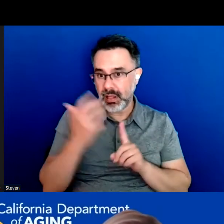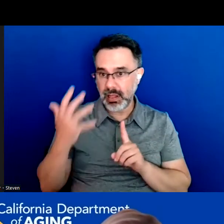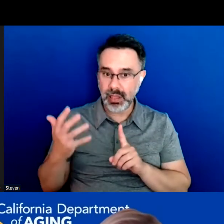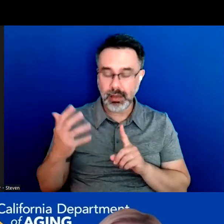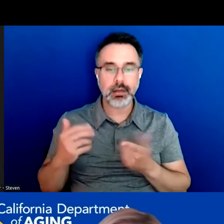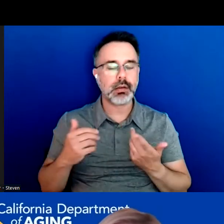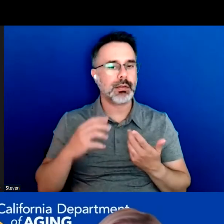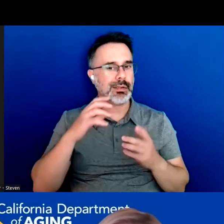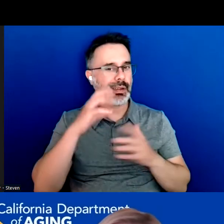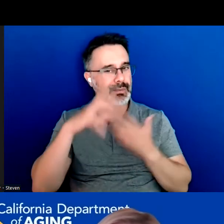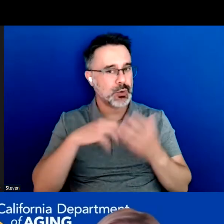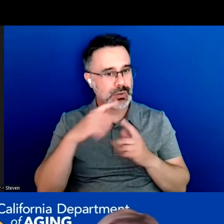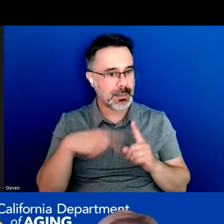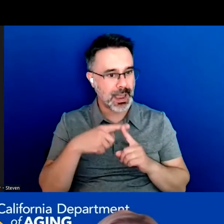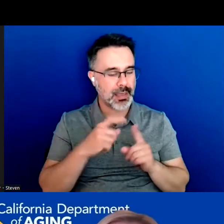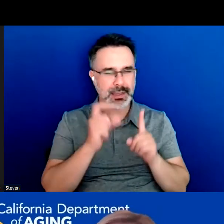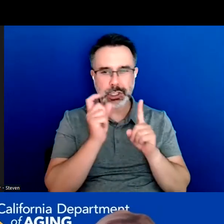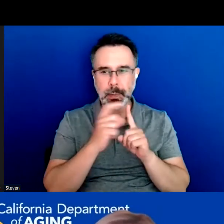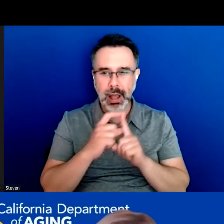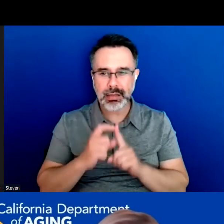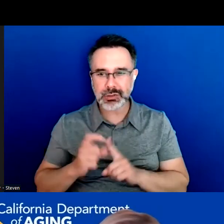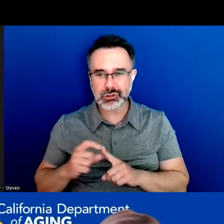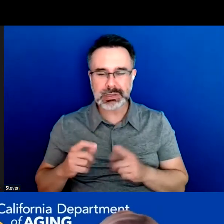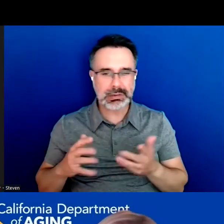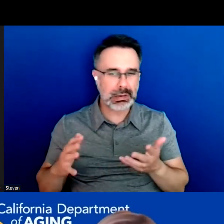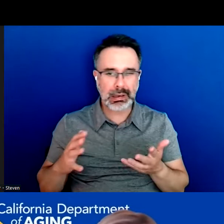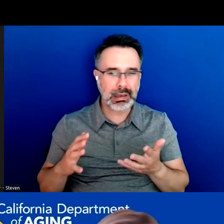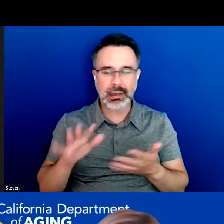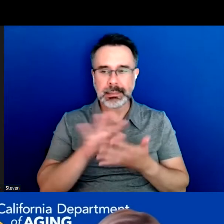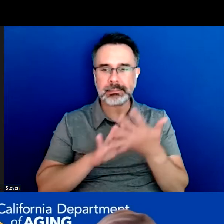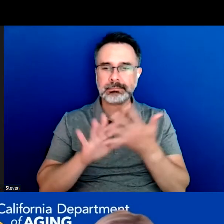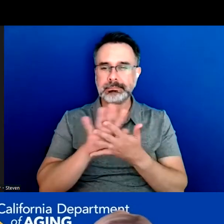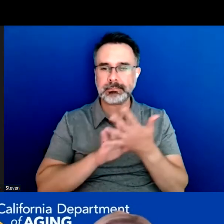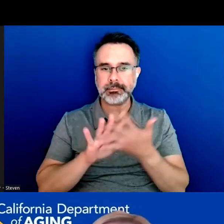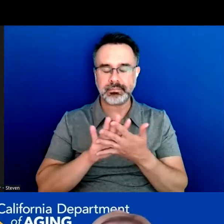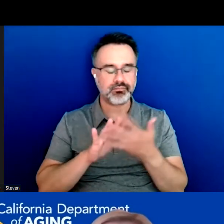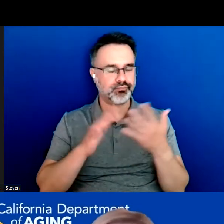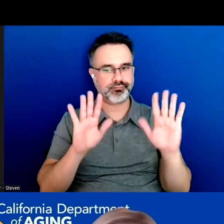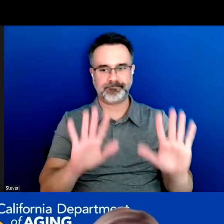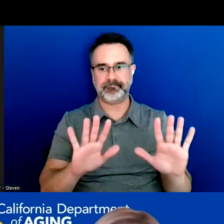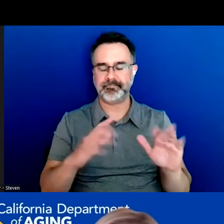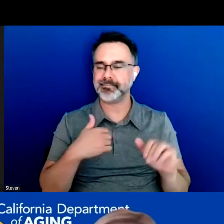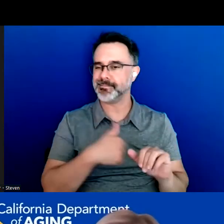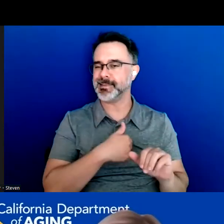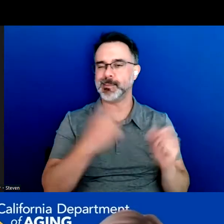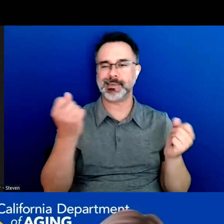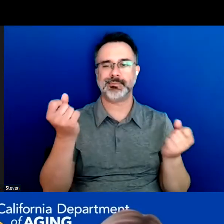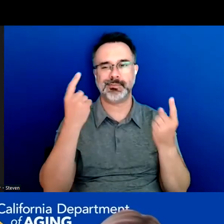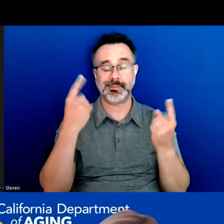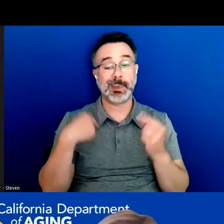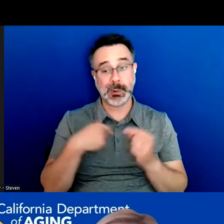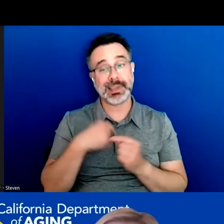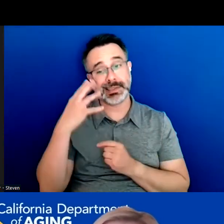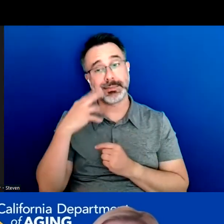that was used for Hubs and Spokes. So we heard that loud and clear. We understand the confusion. We experience it ourselves,